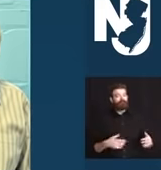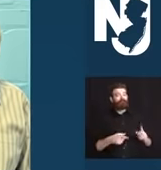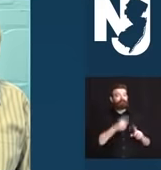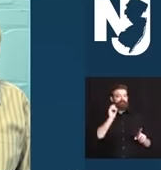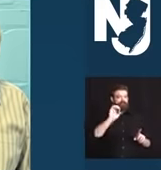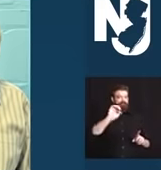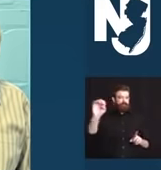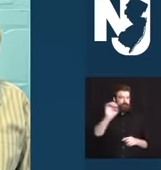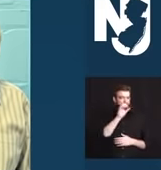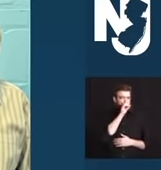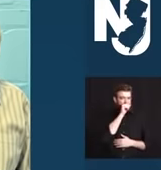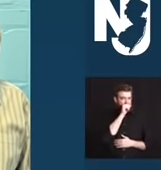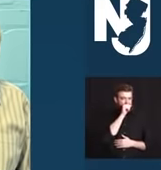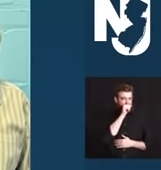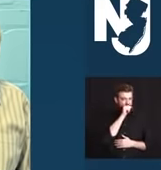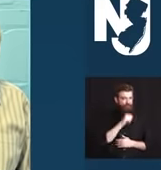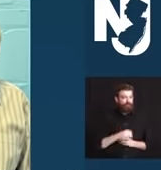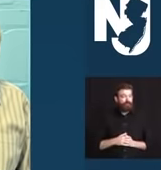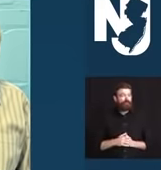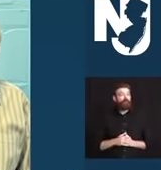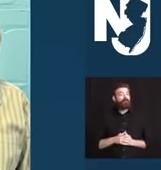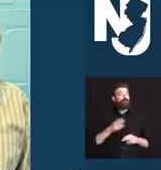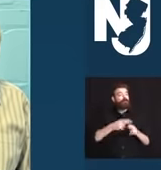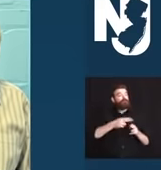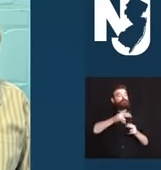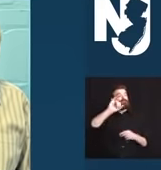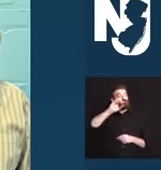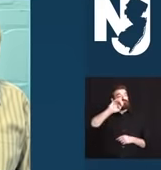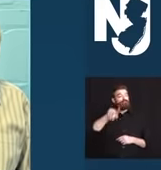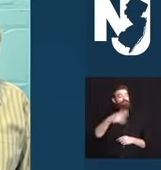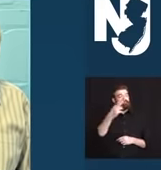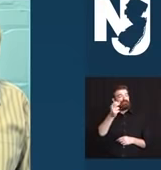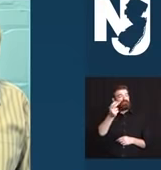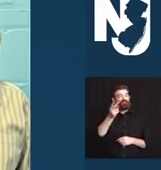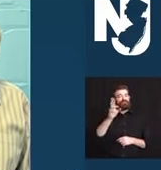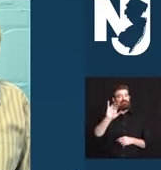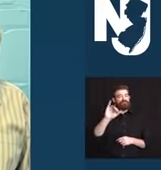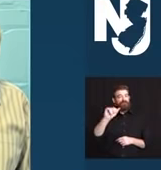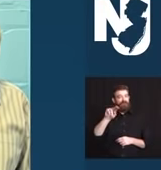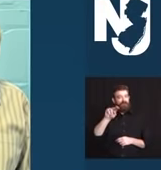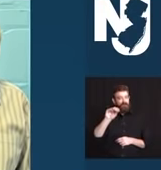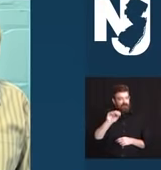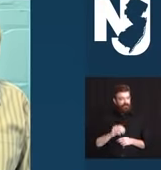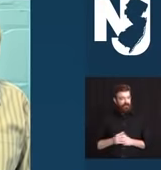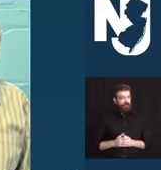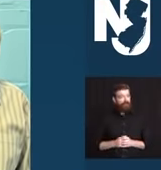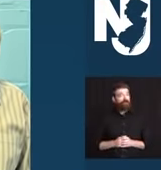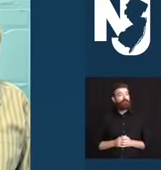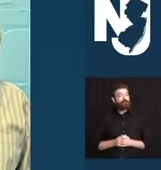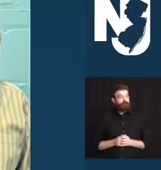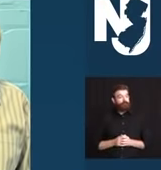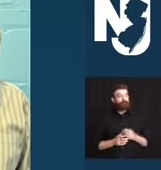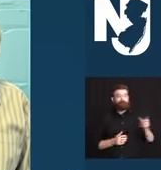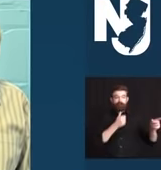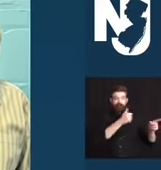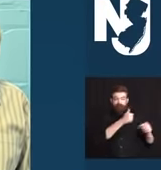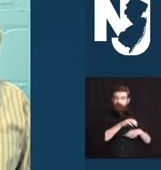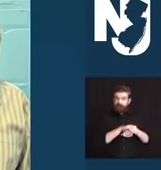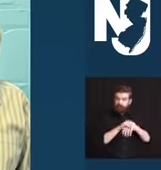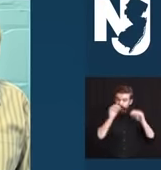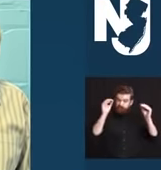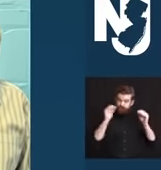and through, the legend Joseph Joe Soriano, who was a longtime English teacher and track coach at West Orange